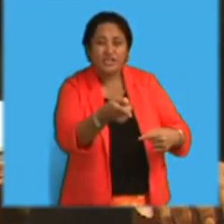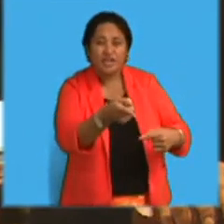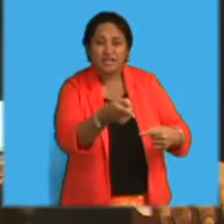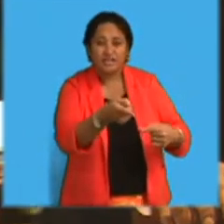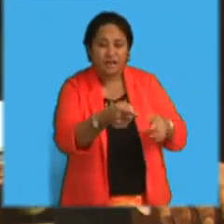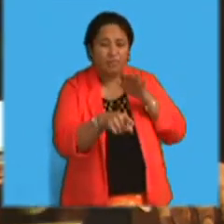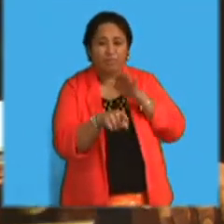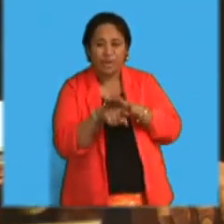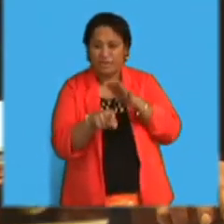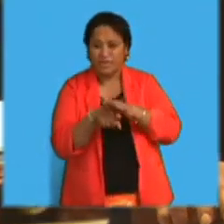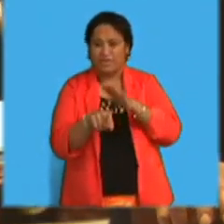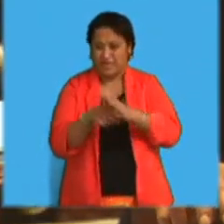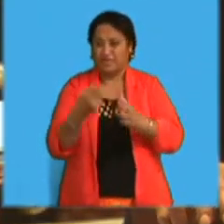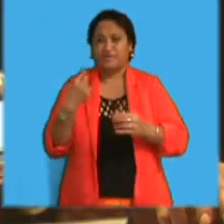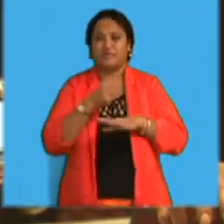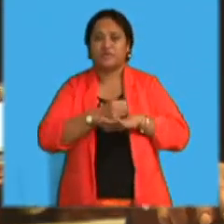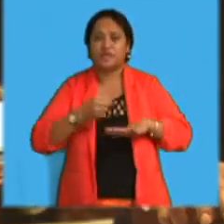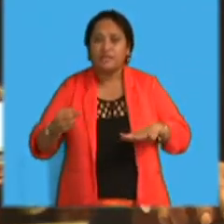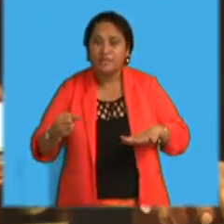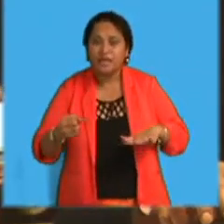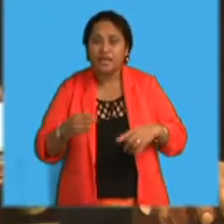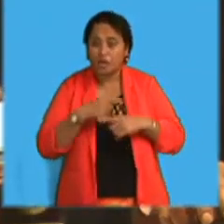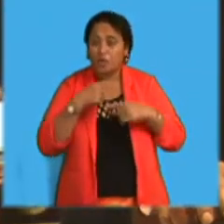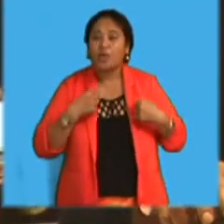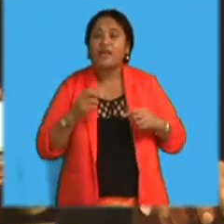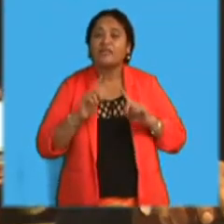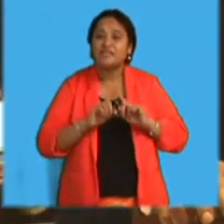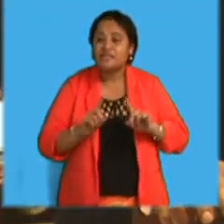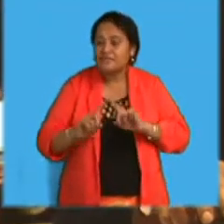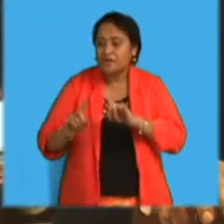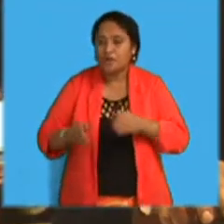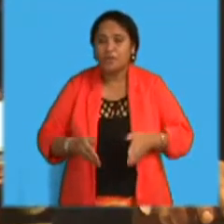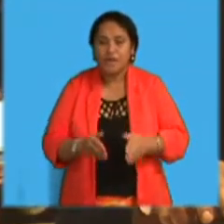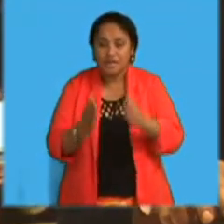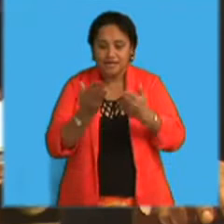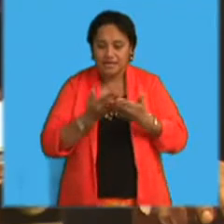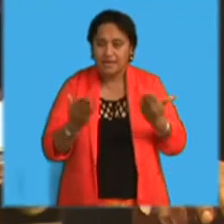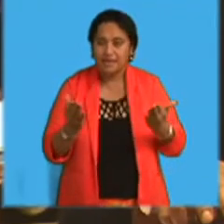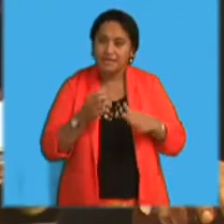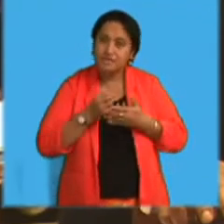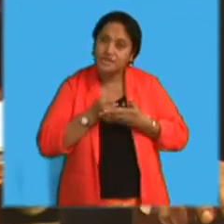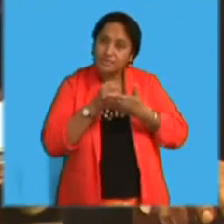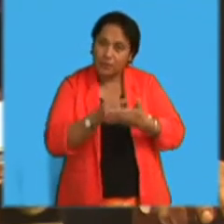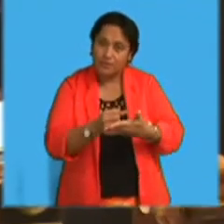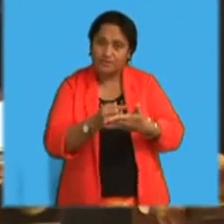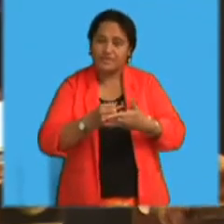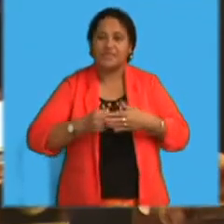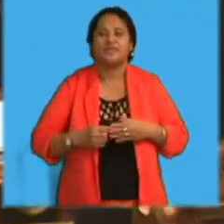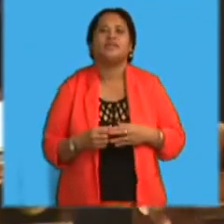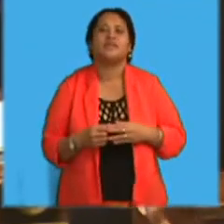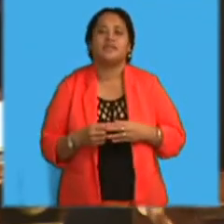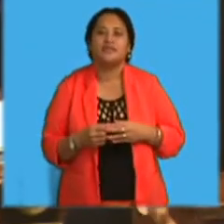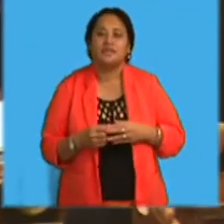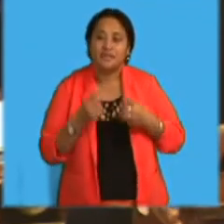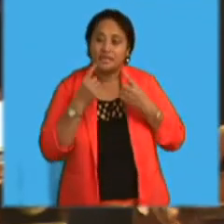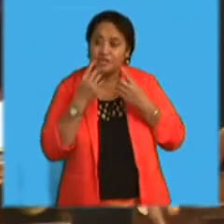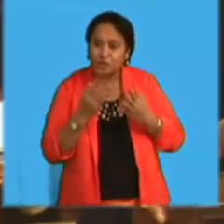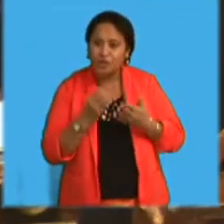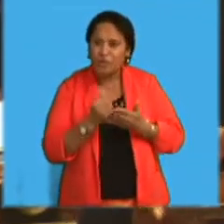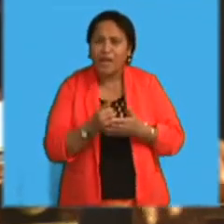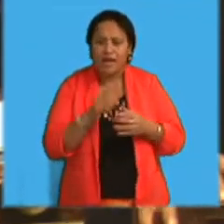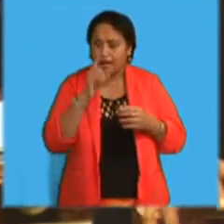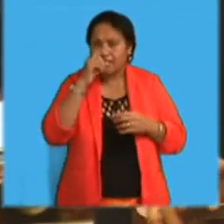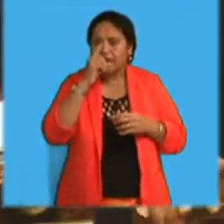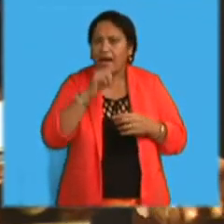direct support to the most in need and vulnerable, whilst others are structured whereby benefits will not be realized overnight, obviously, but